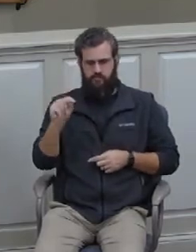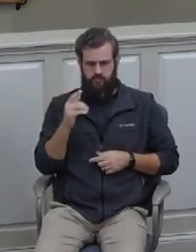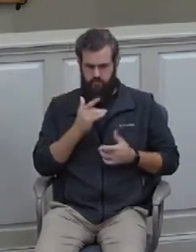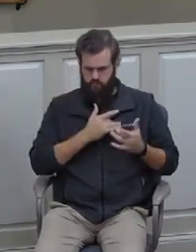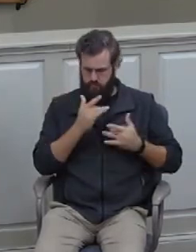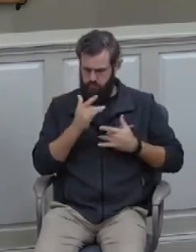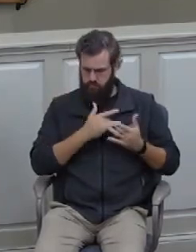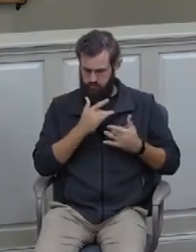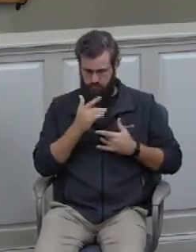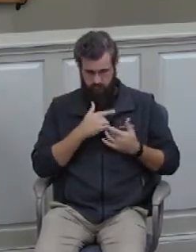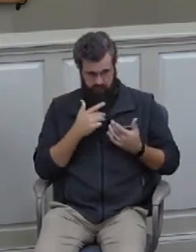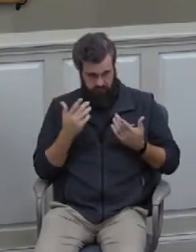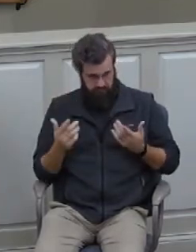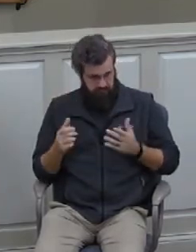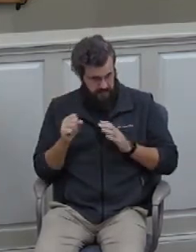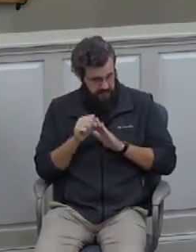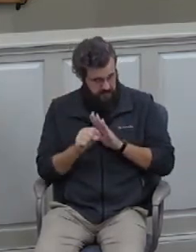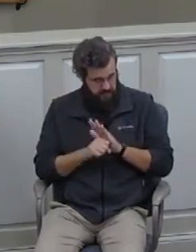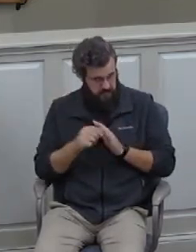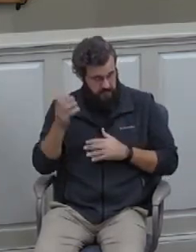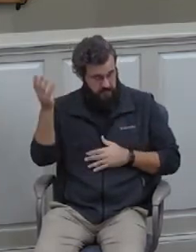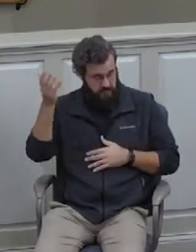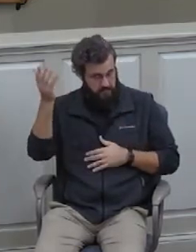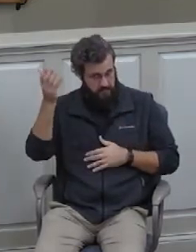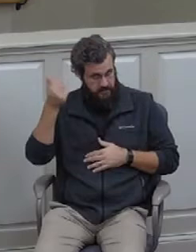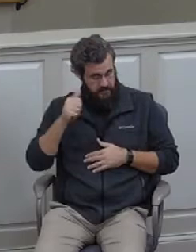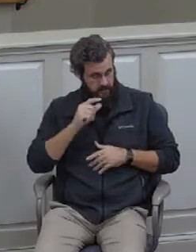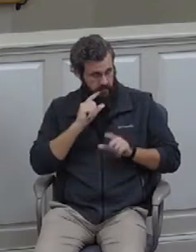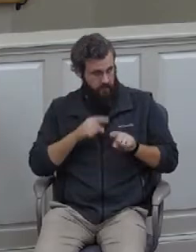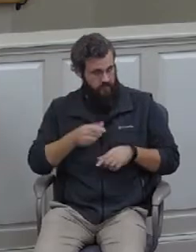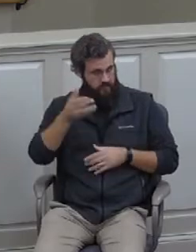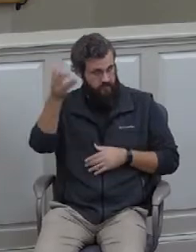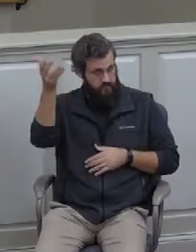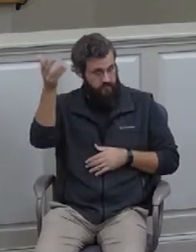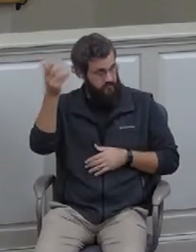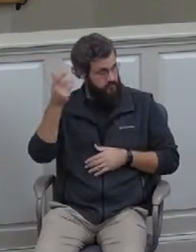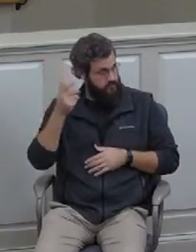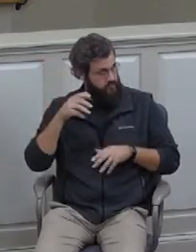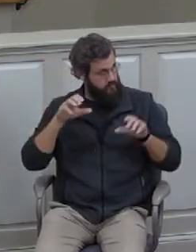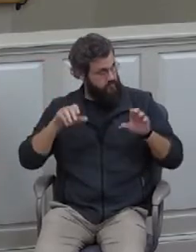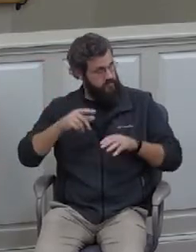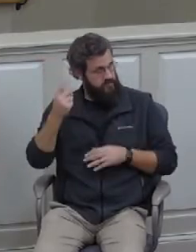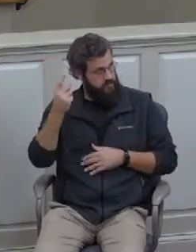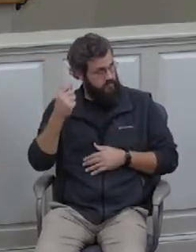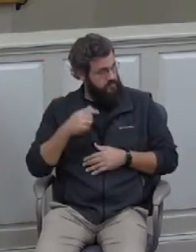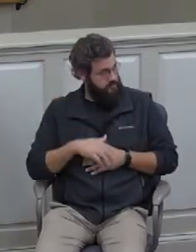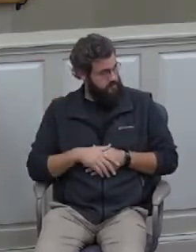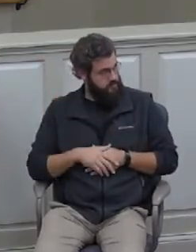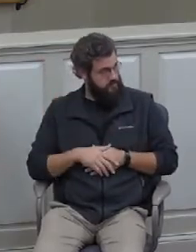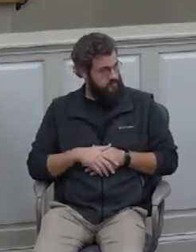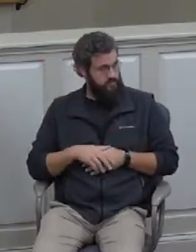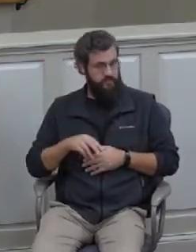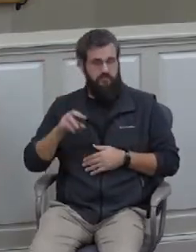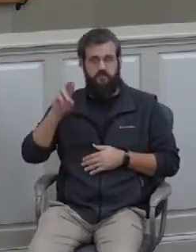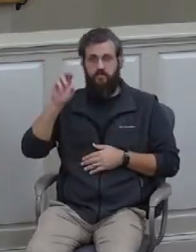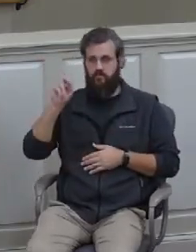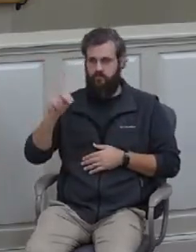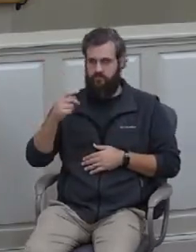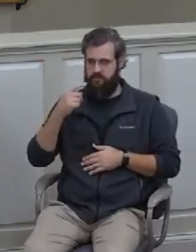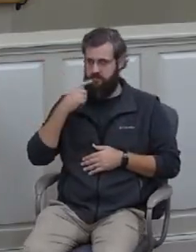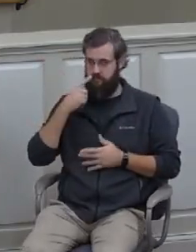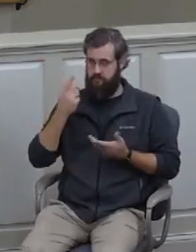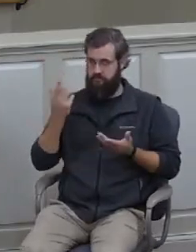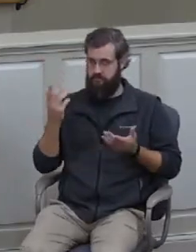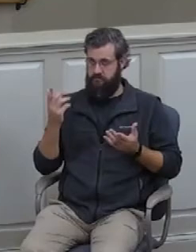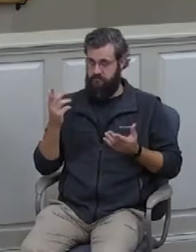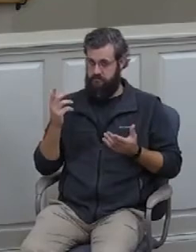Concerns, anything moving on the state, can we answer to that? And any activity going on there in terms of? I might defer,